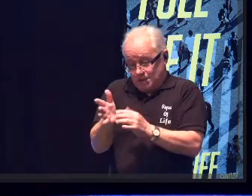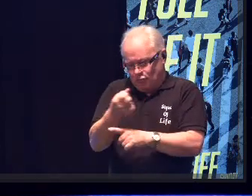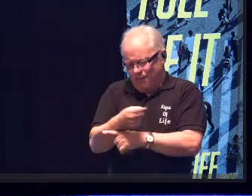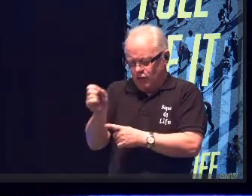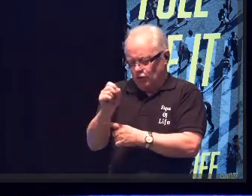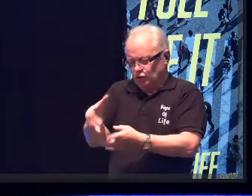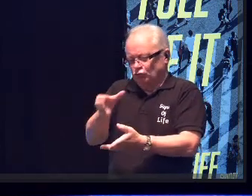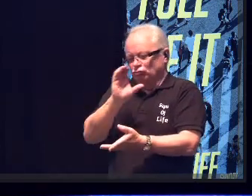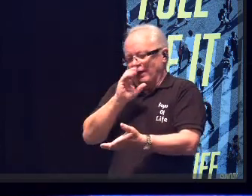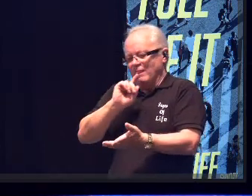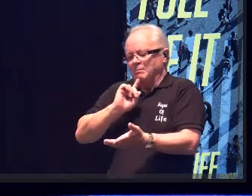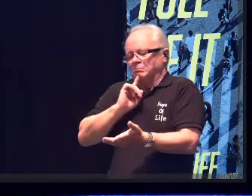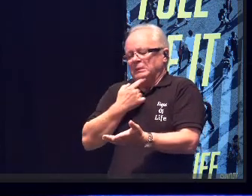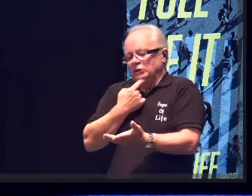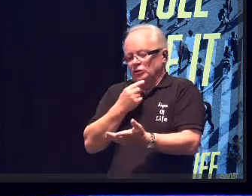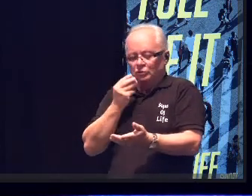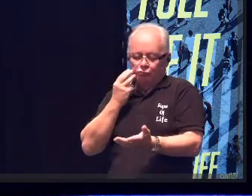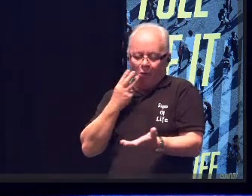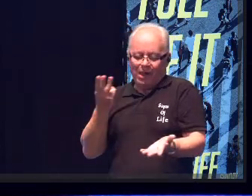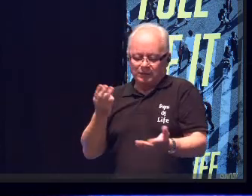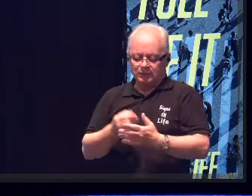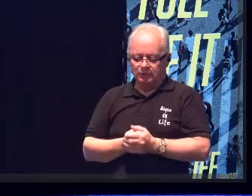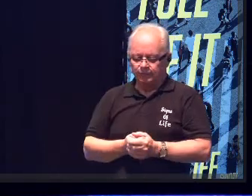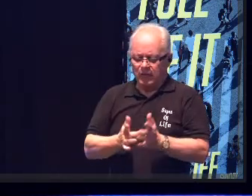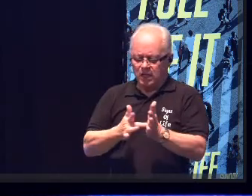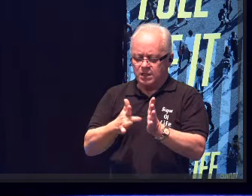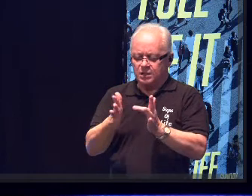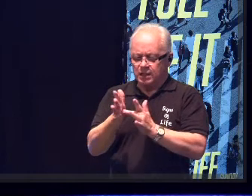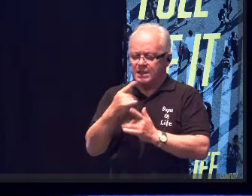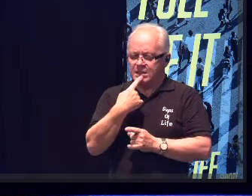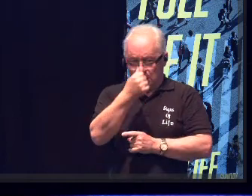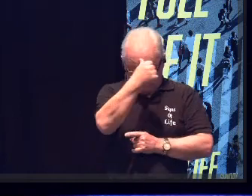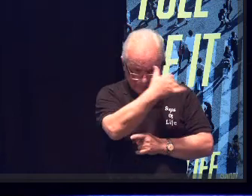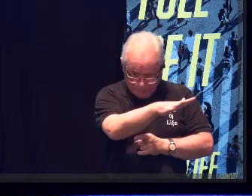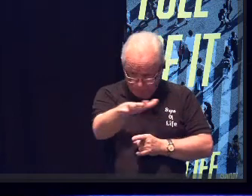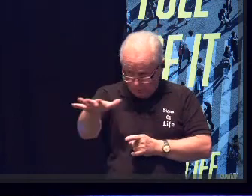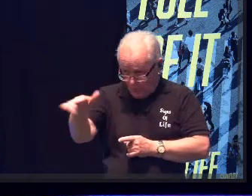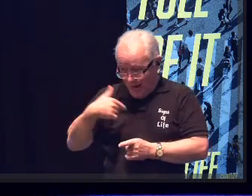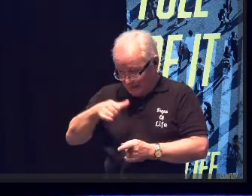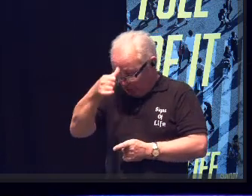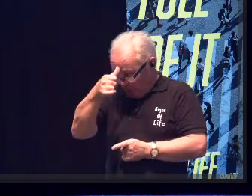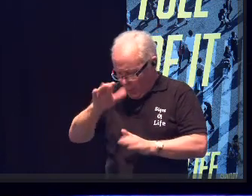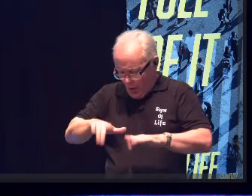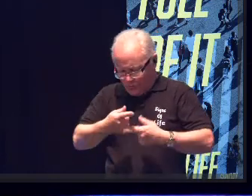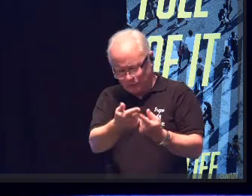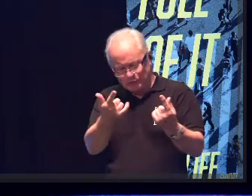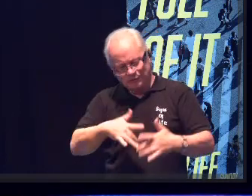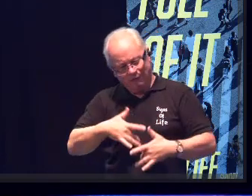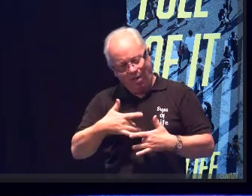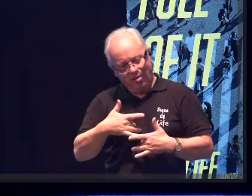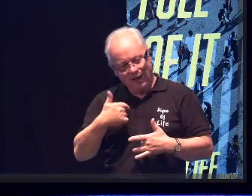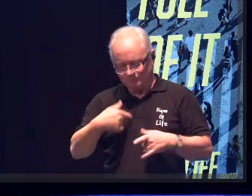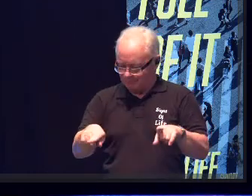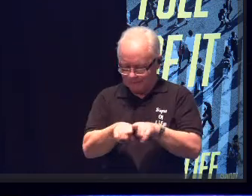who are struggling with forgiving some people, he says, I know how you feel. He says, I've been there. Trust me.